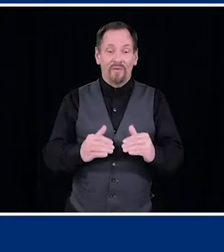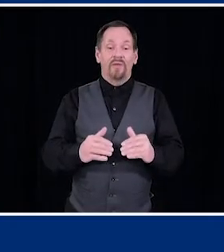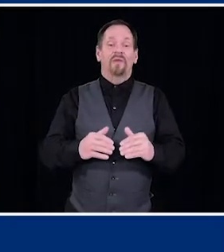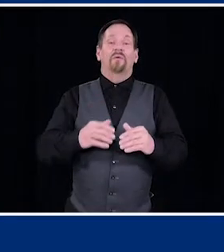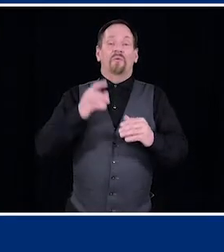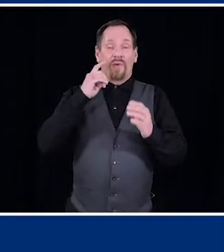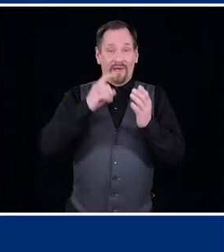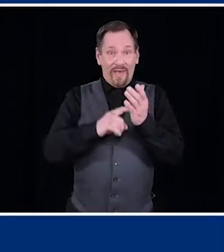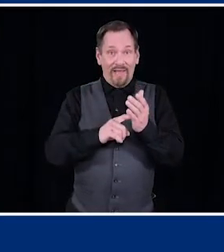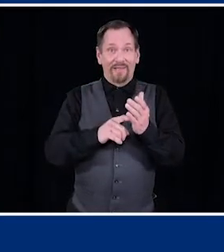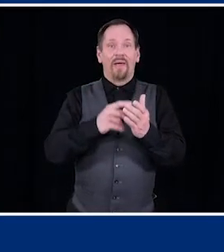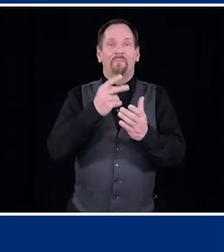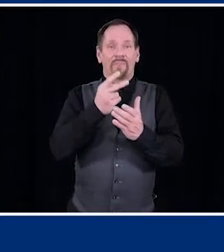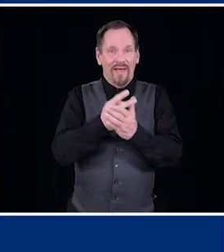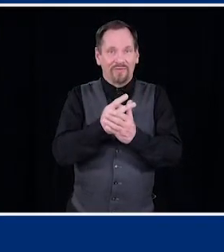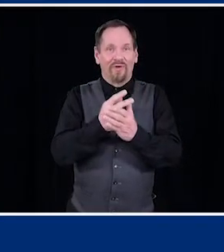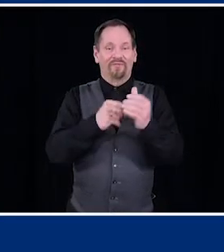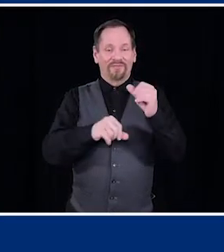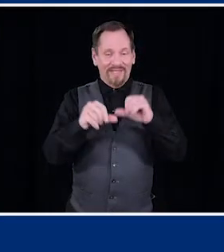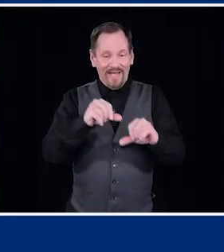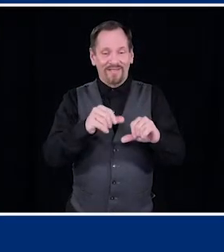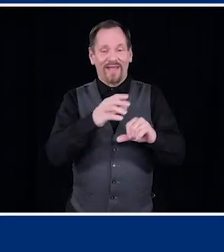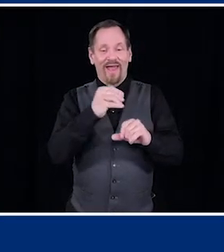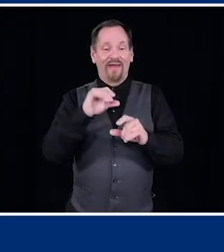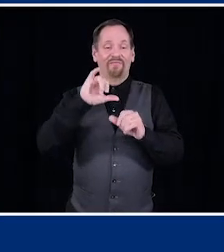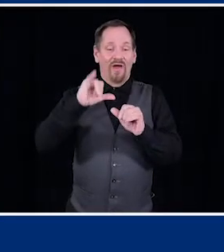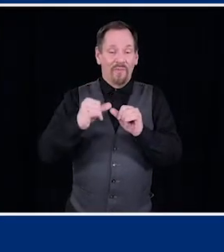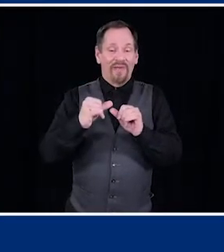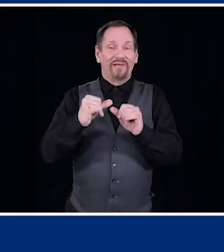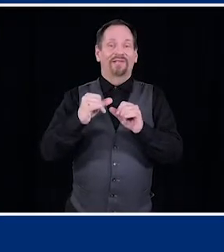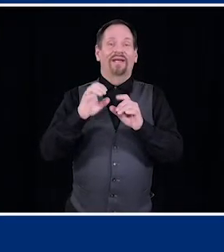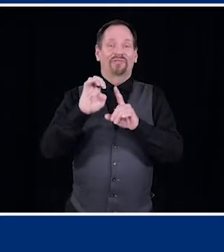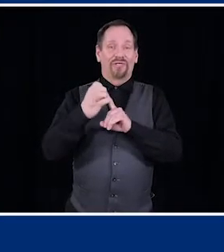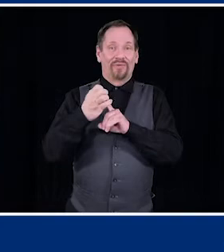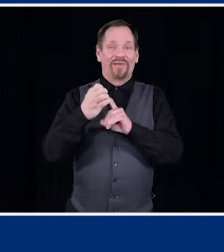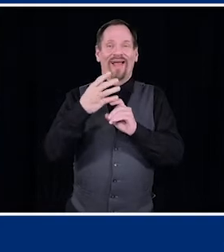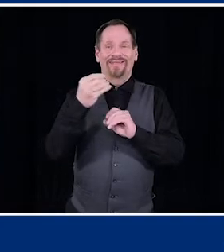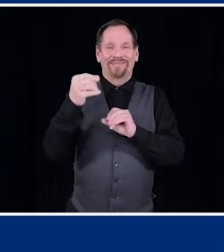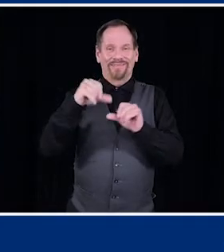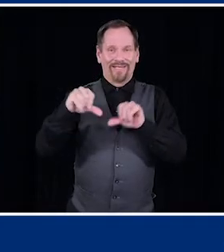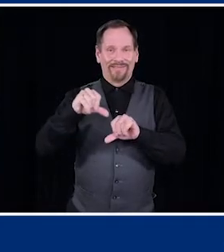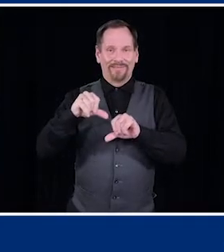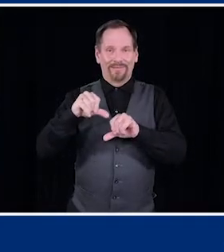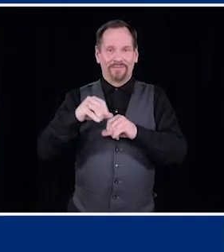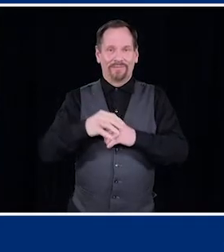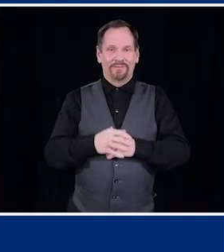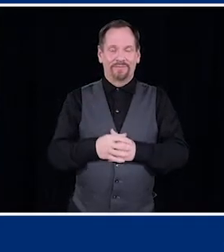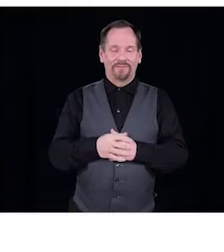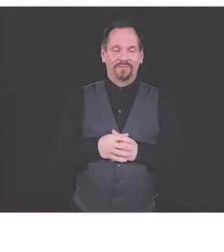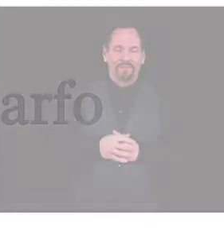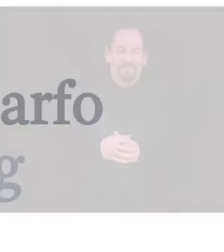Now we will proceed with the recognizing of the Master of Science in Environmental Engineering and Science.